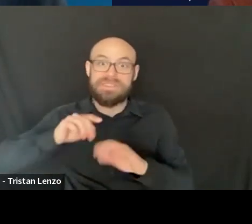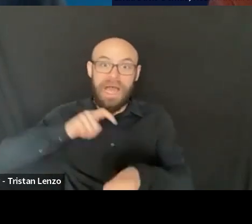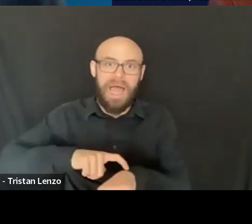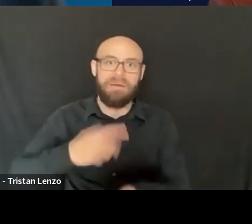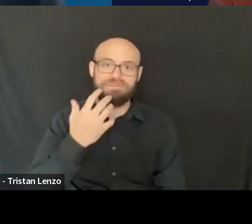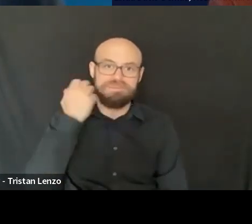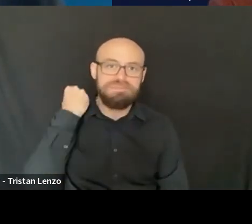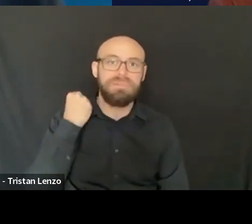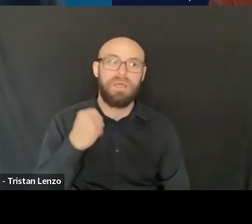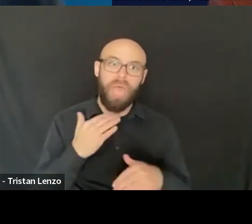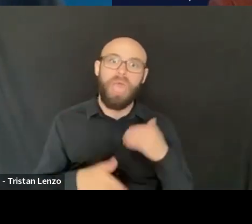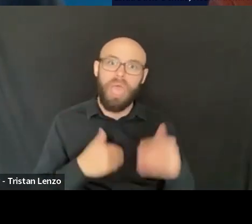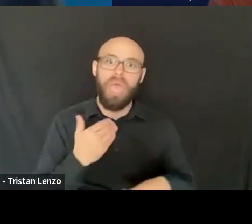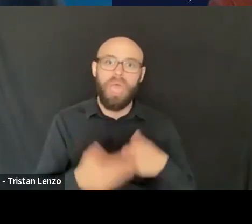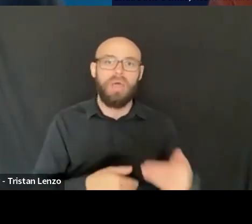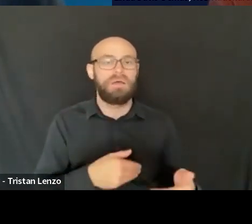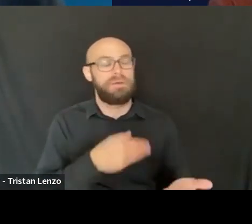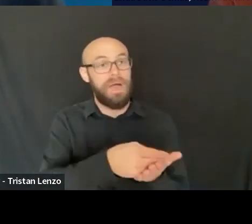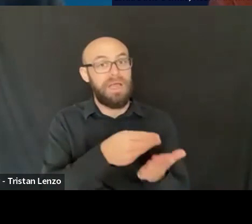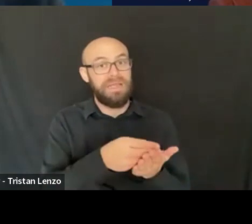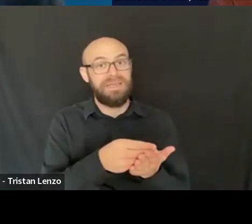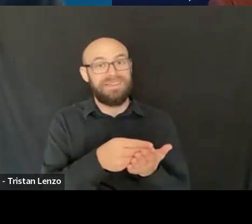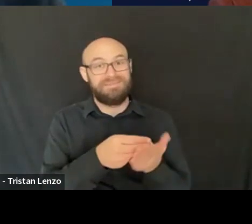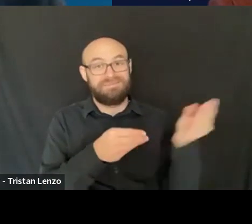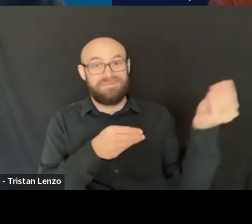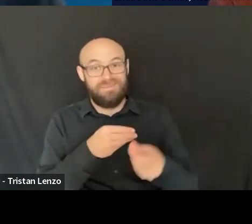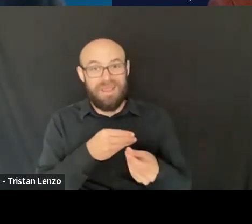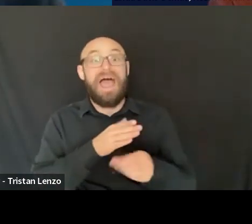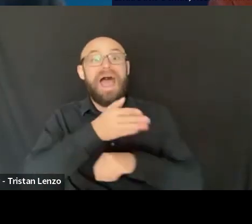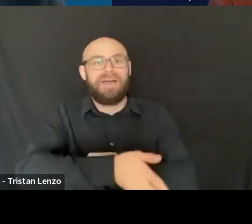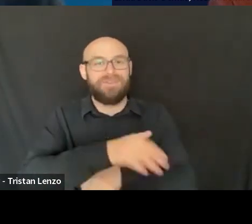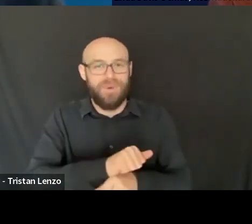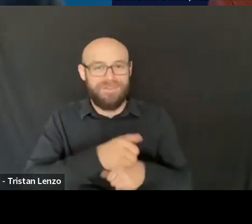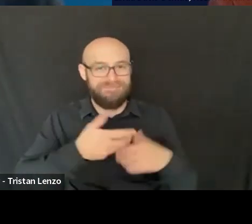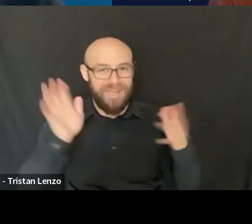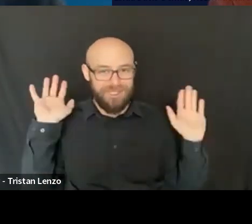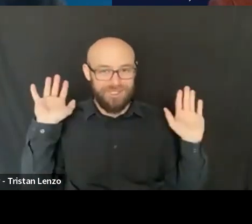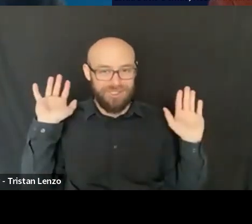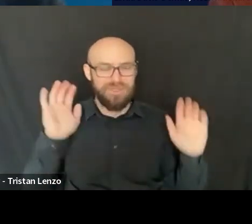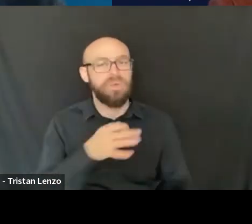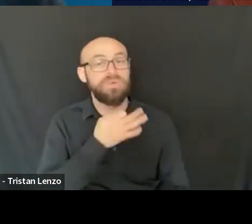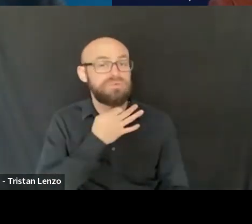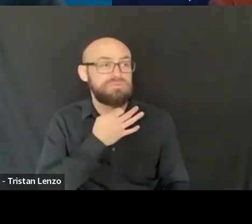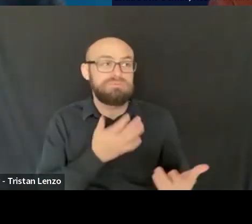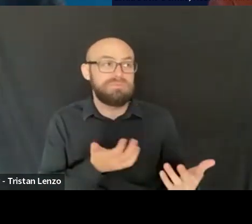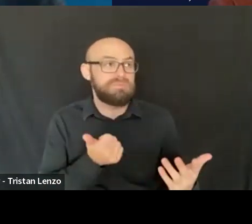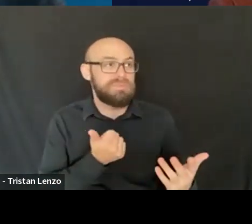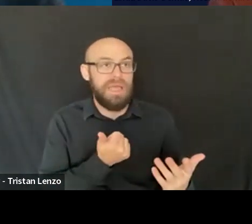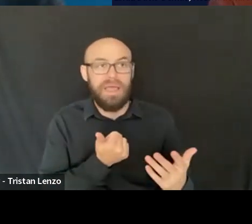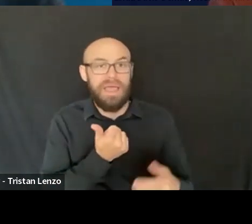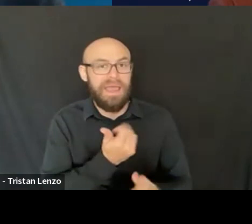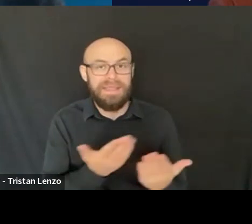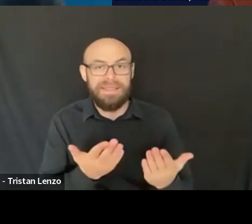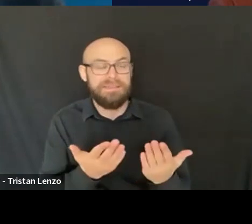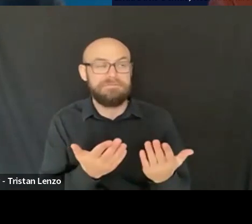actually come. And, the money comes after the work has already been done. So if there's anything that can be done around making all of